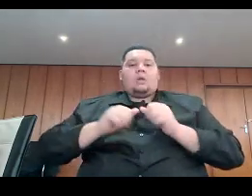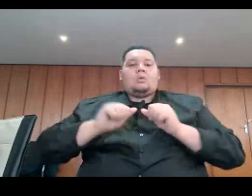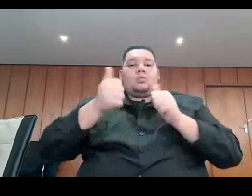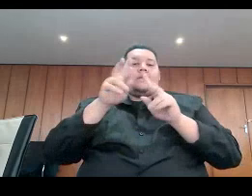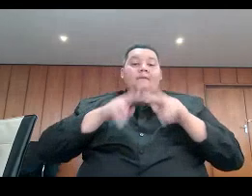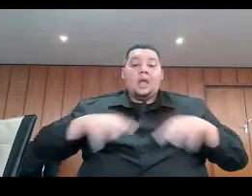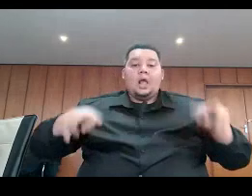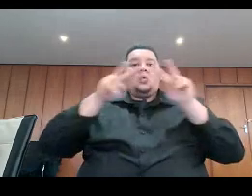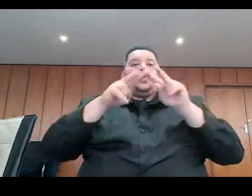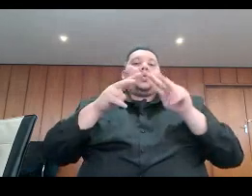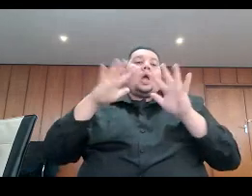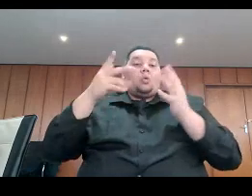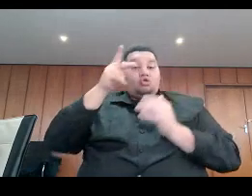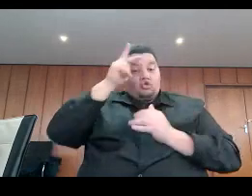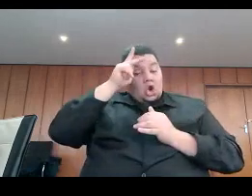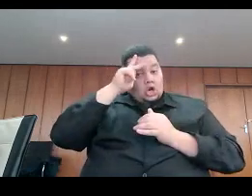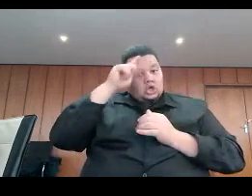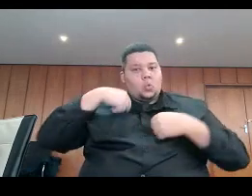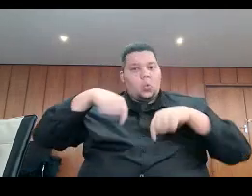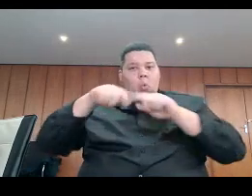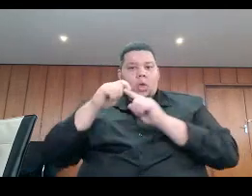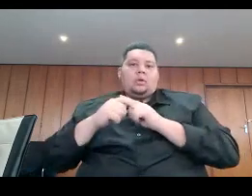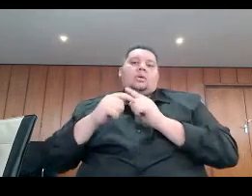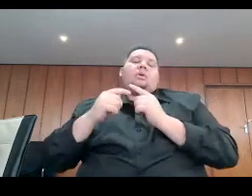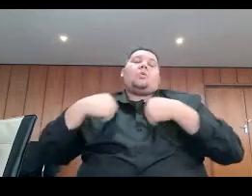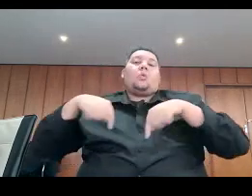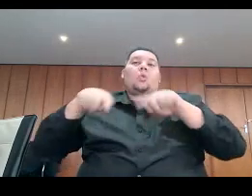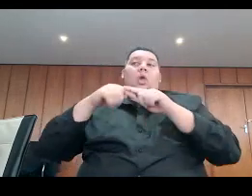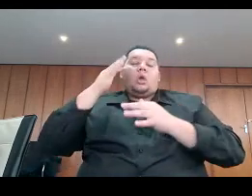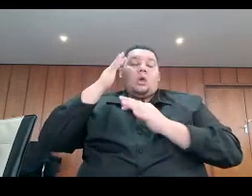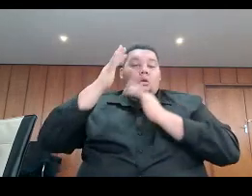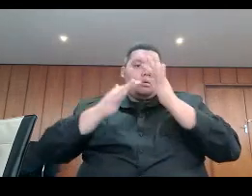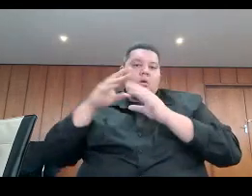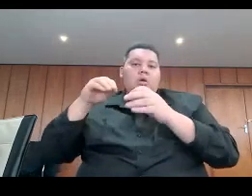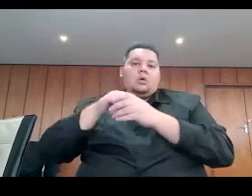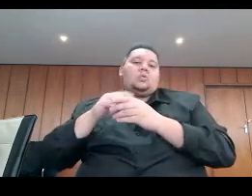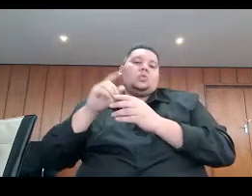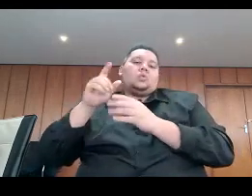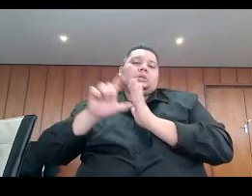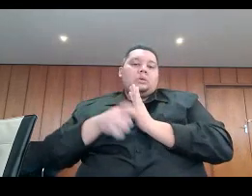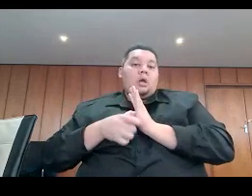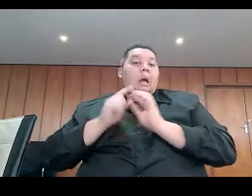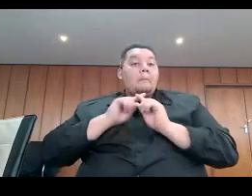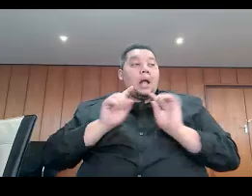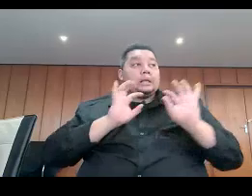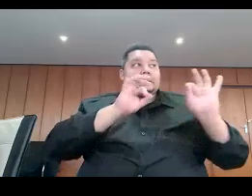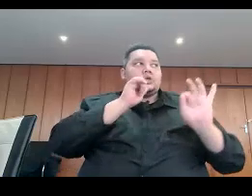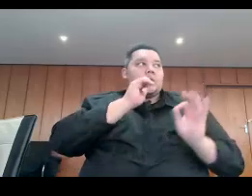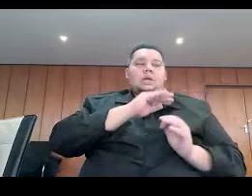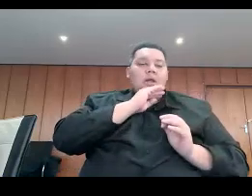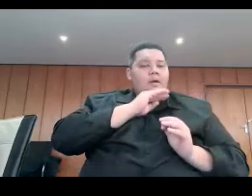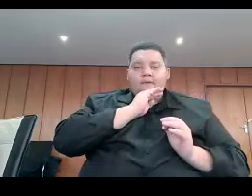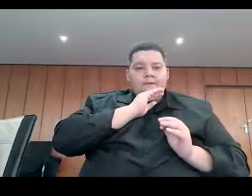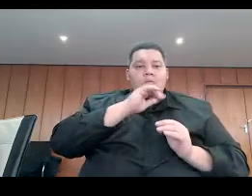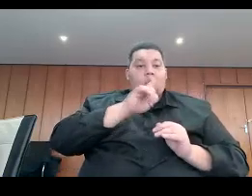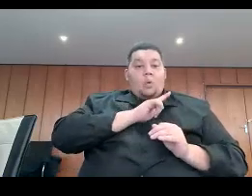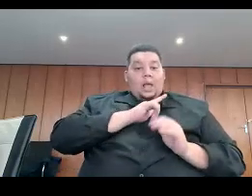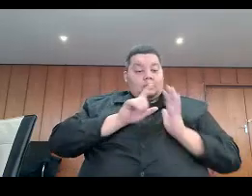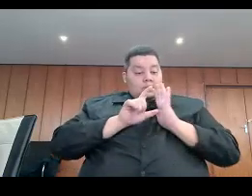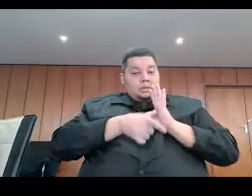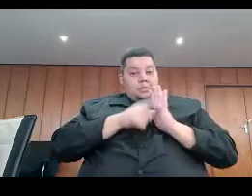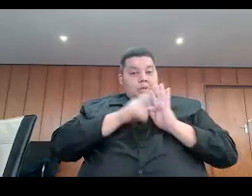how knowledge is generated around disabilities. But this isn't enough. Because if we leave disability studies,